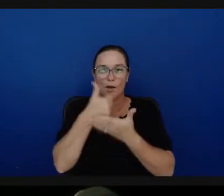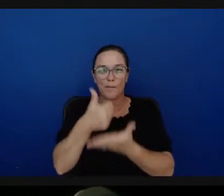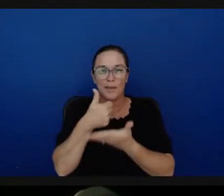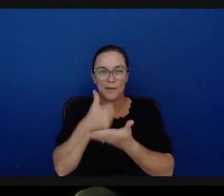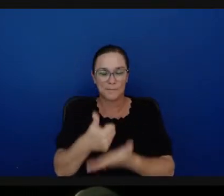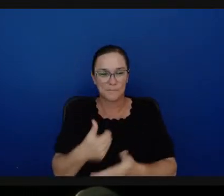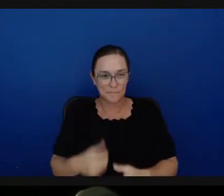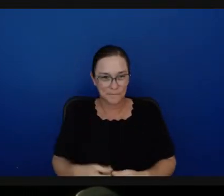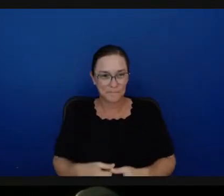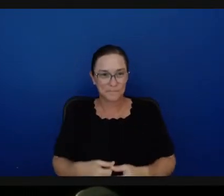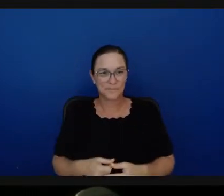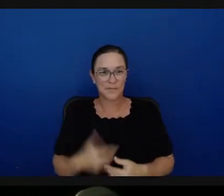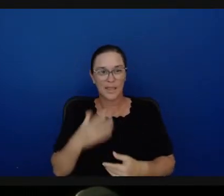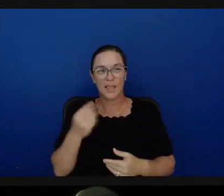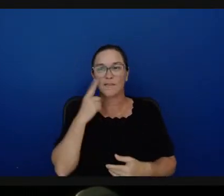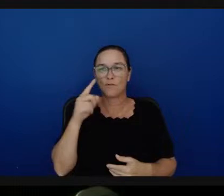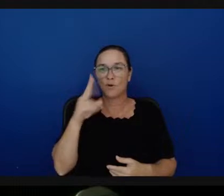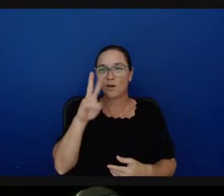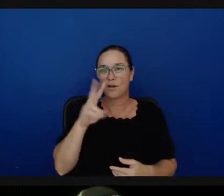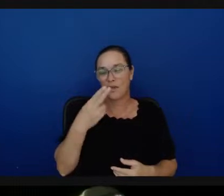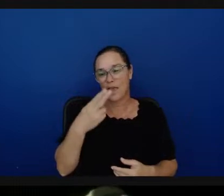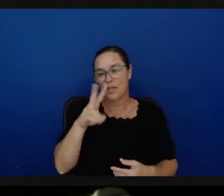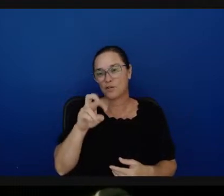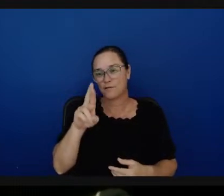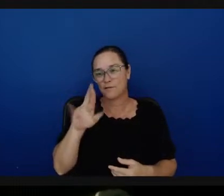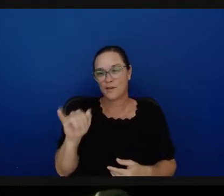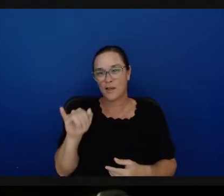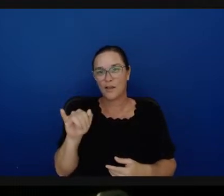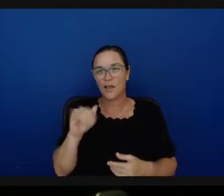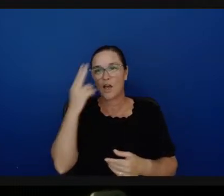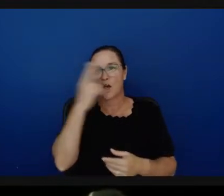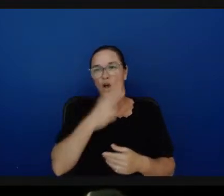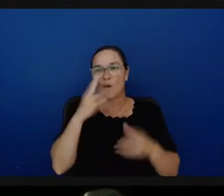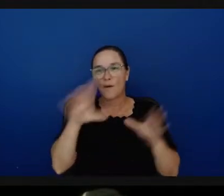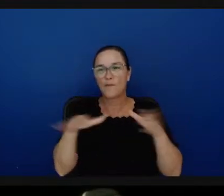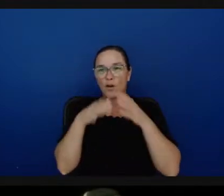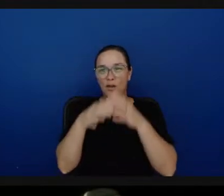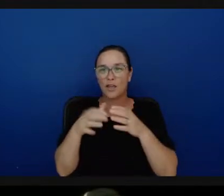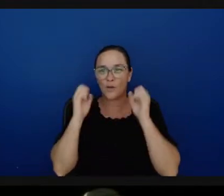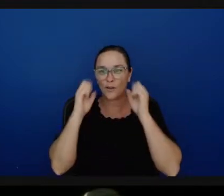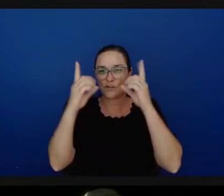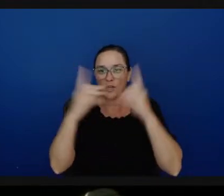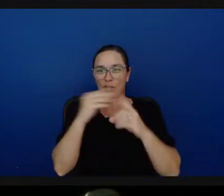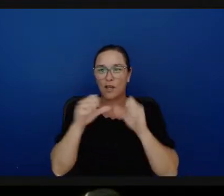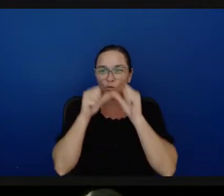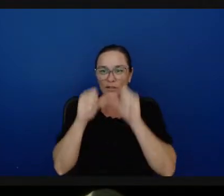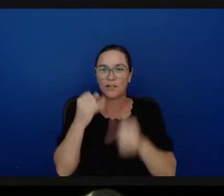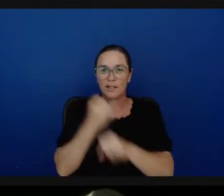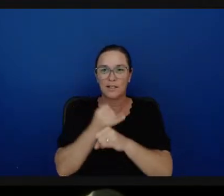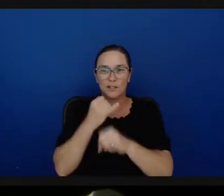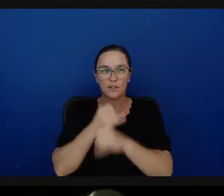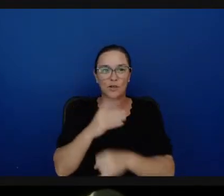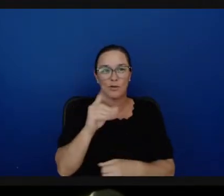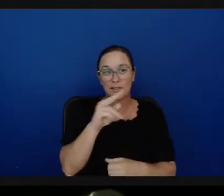And for HVERI, Hawaiian Volcano Education and Resilience Institute, he's Dane DuPont.